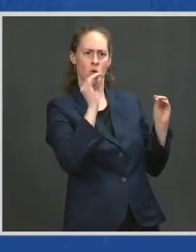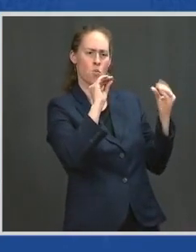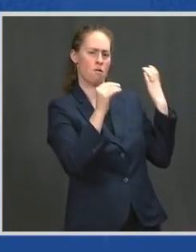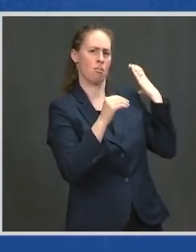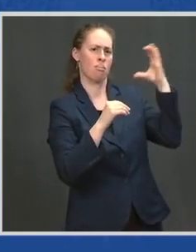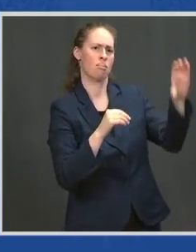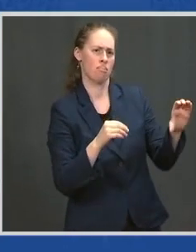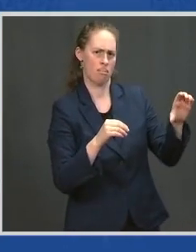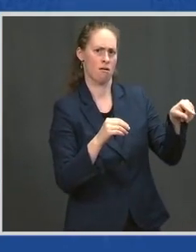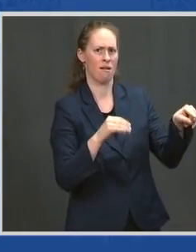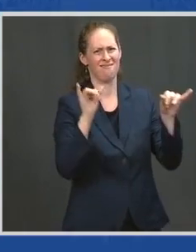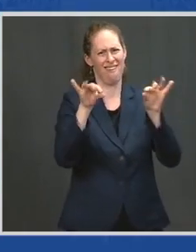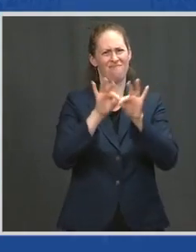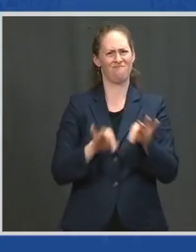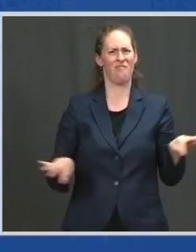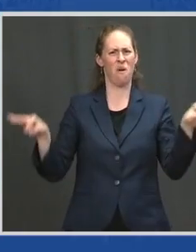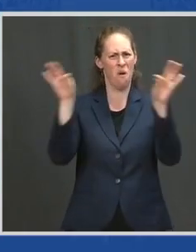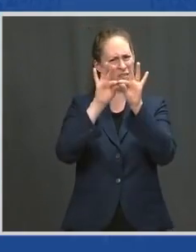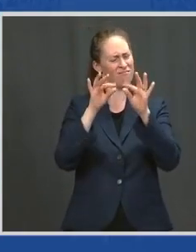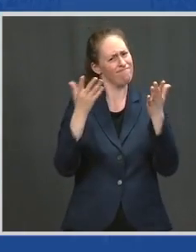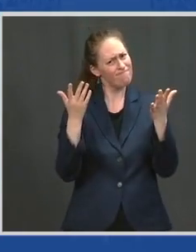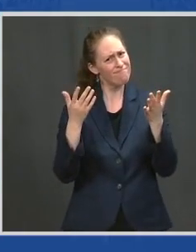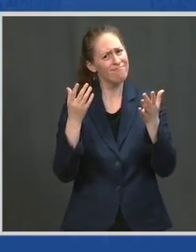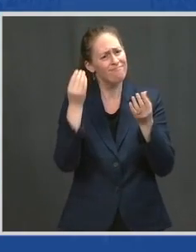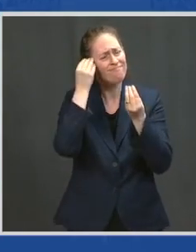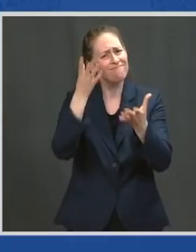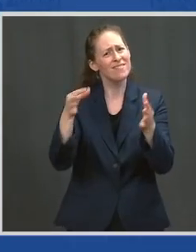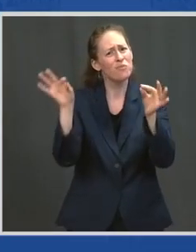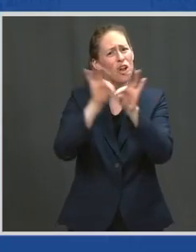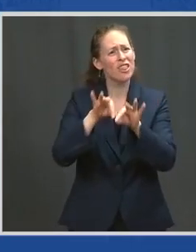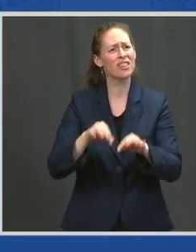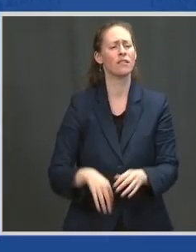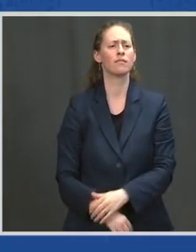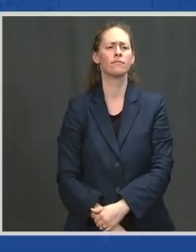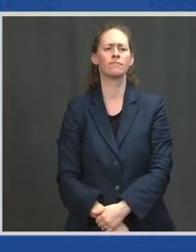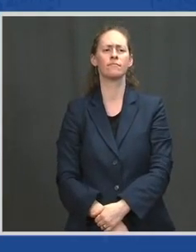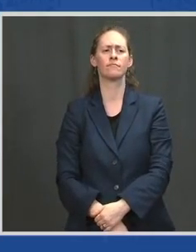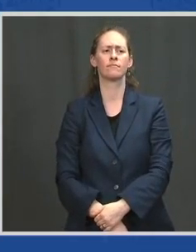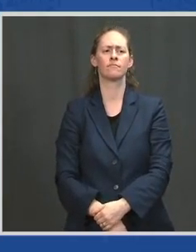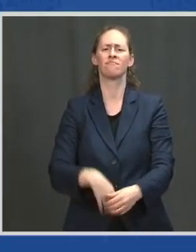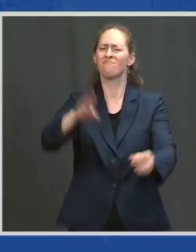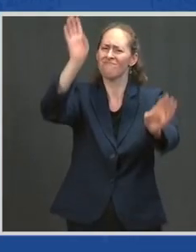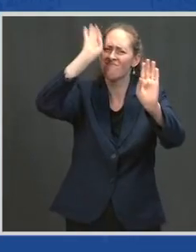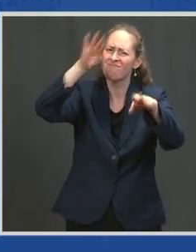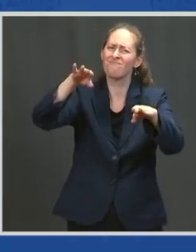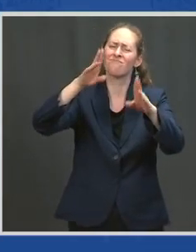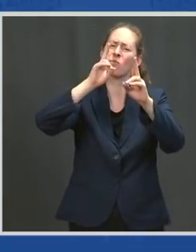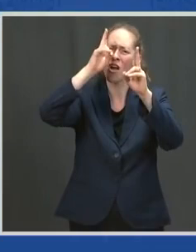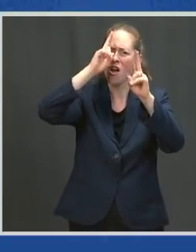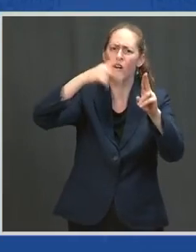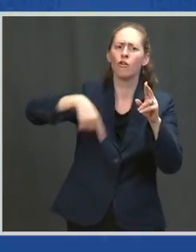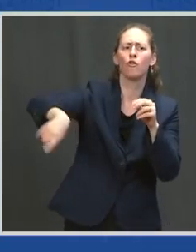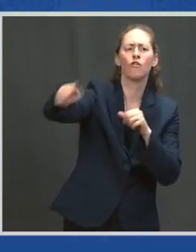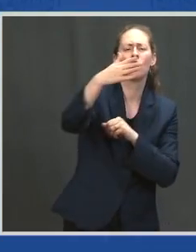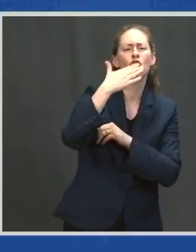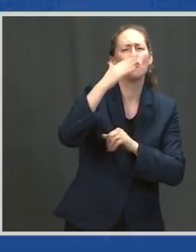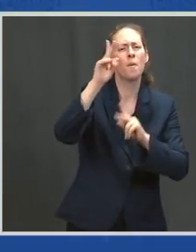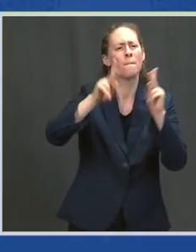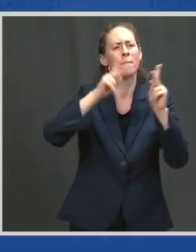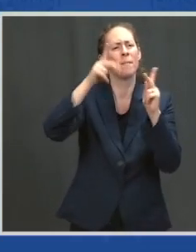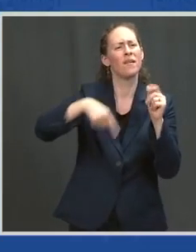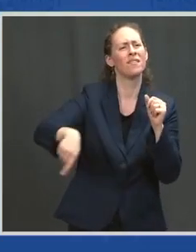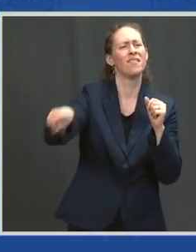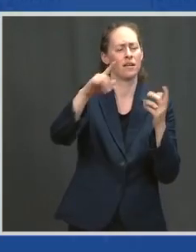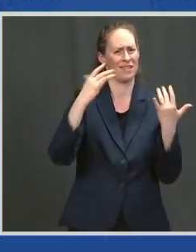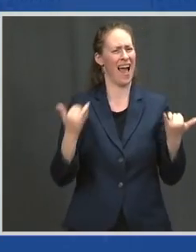Look, it may be decent and honorable people, and they are. But the last thing Americans with the amount of wealth